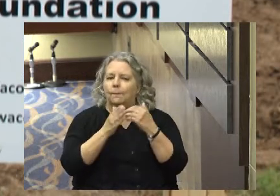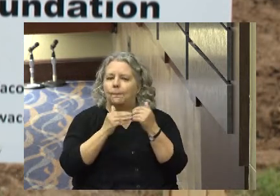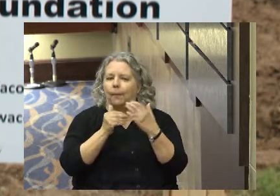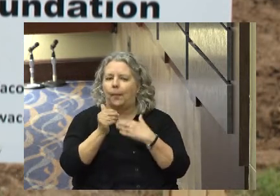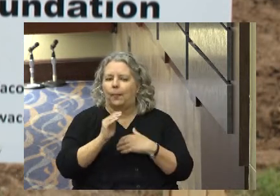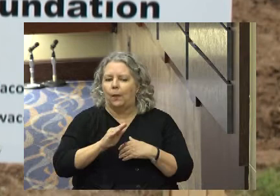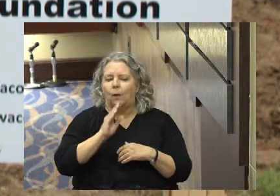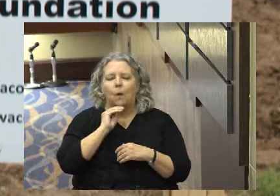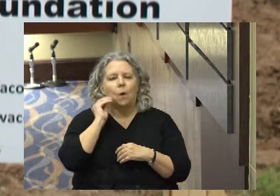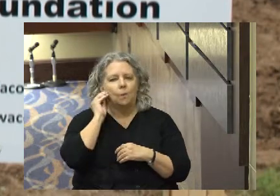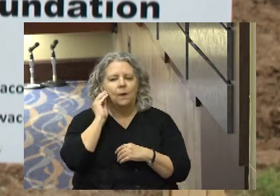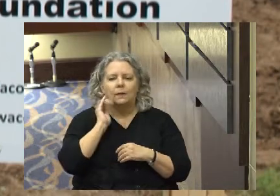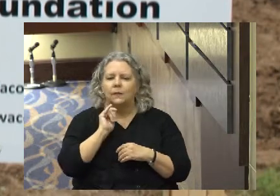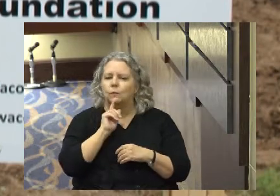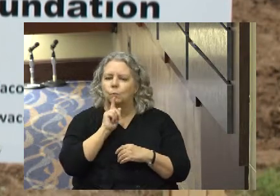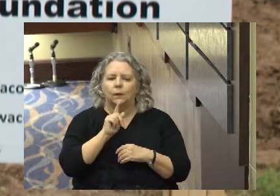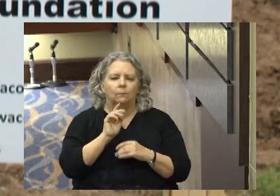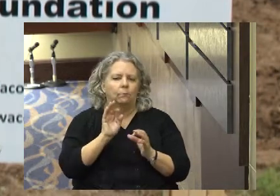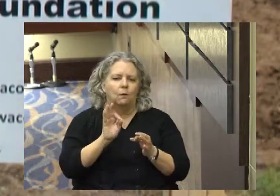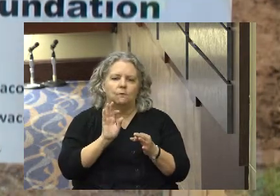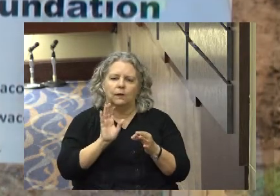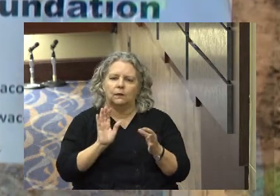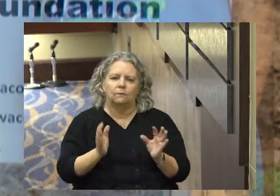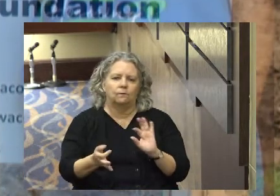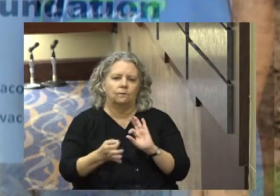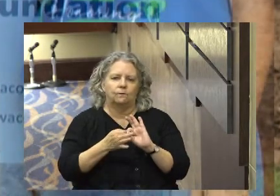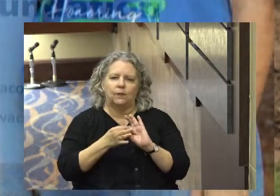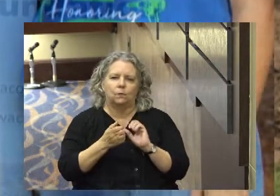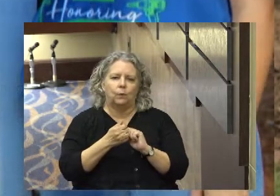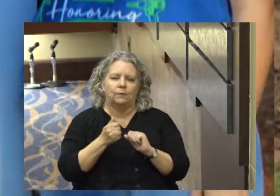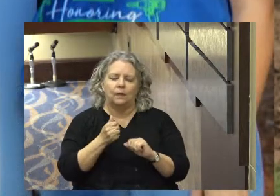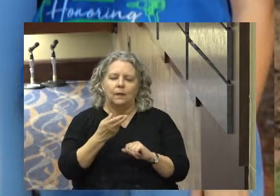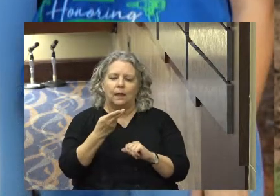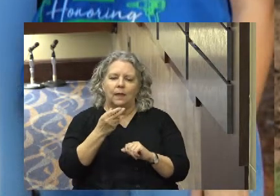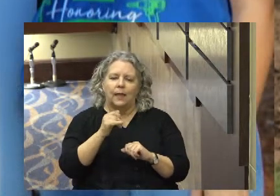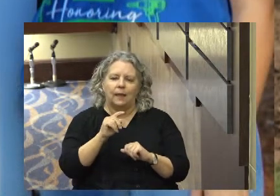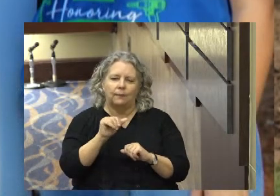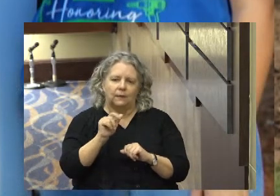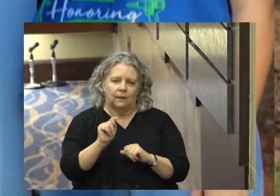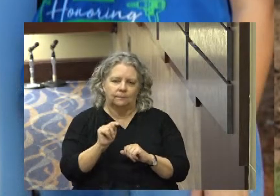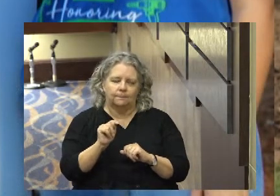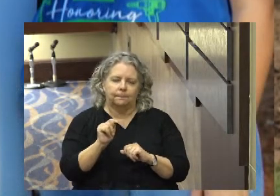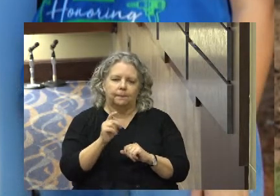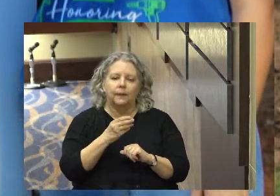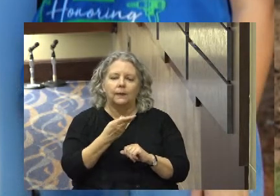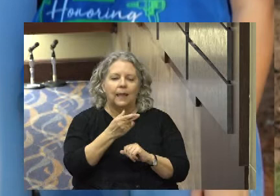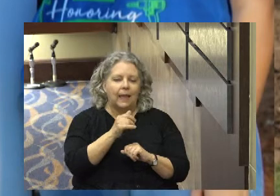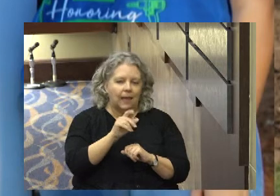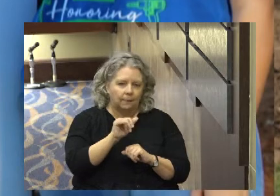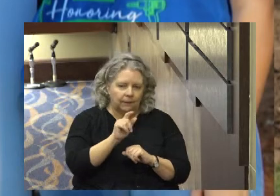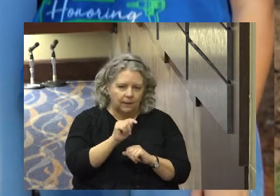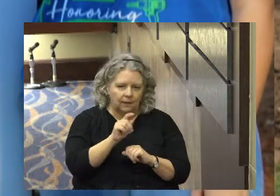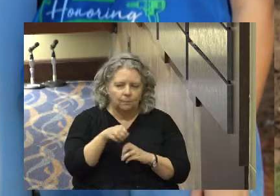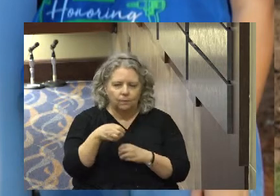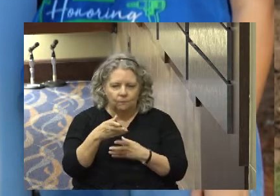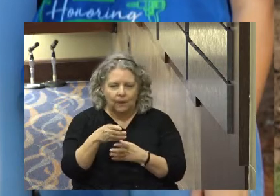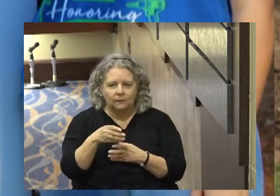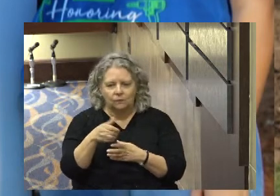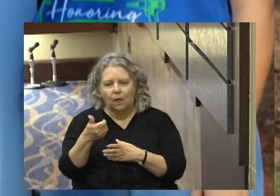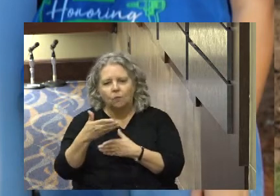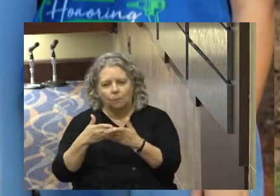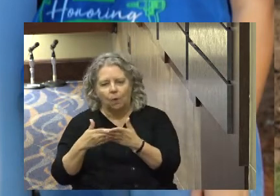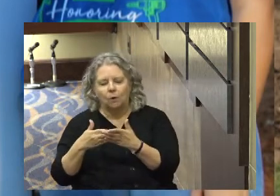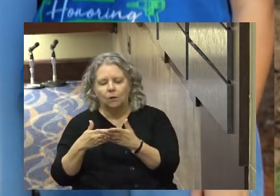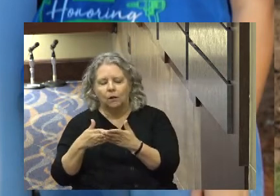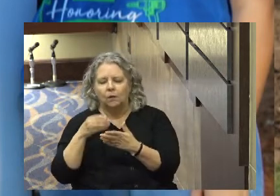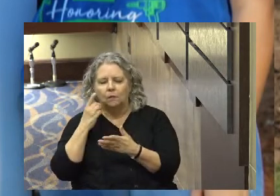fit for the Habitat model, and Habitat provides the remainder of the mortgage loan. Some Habitat